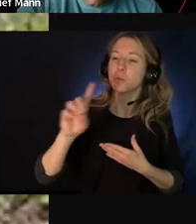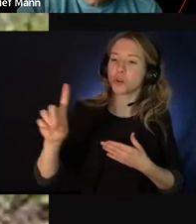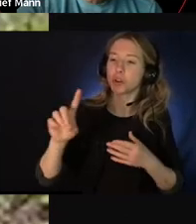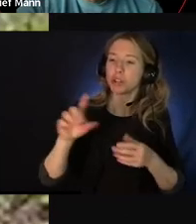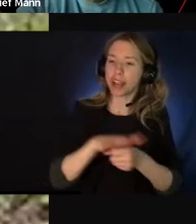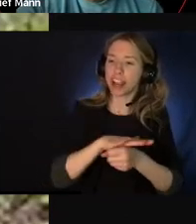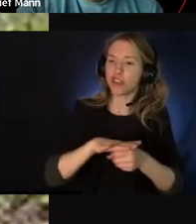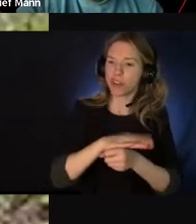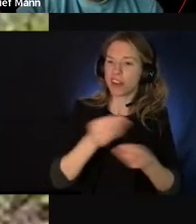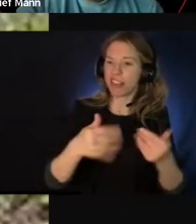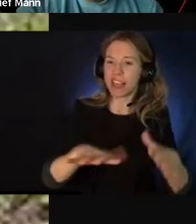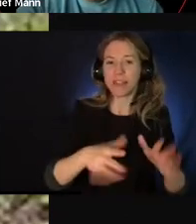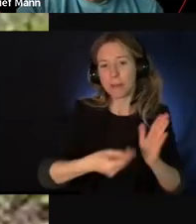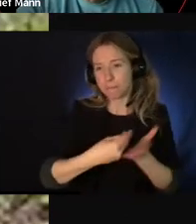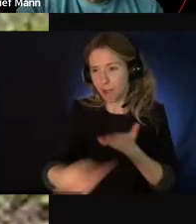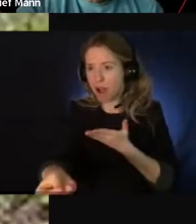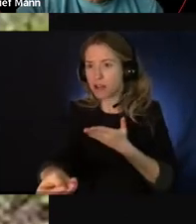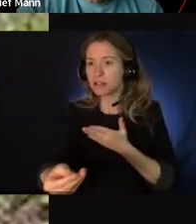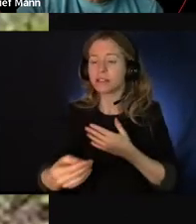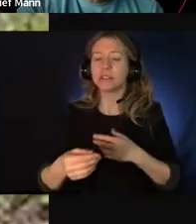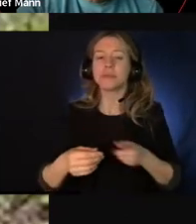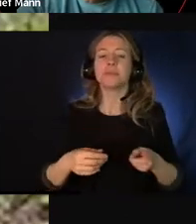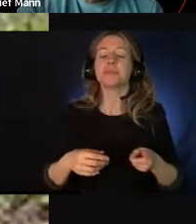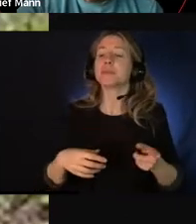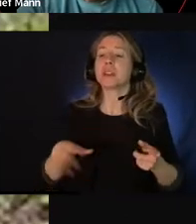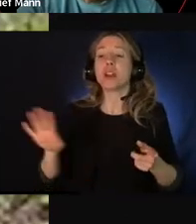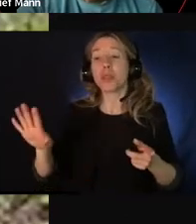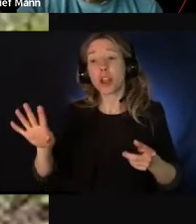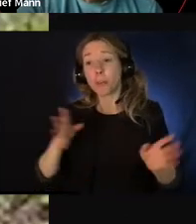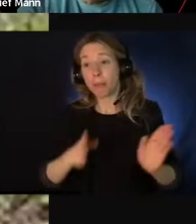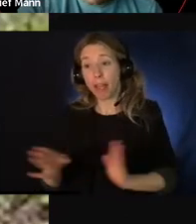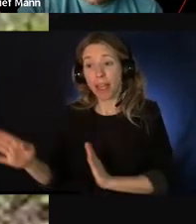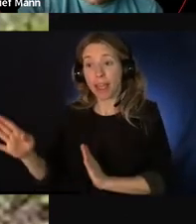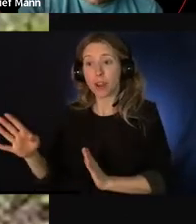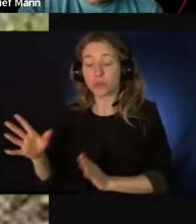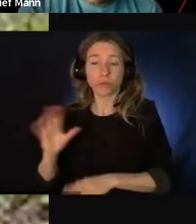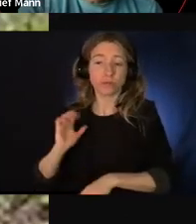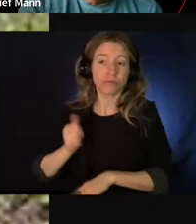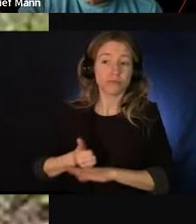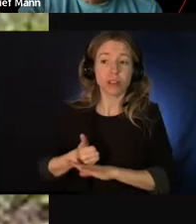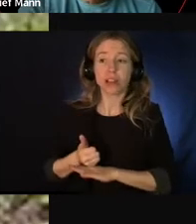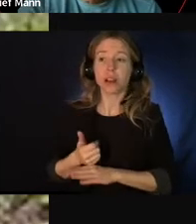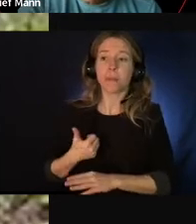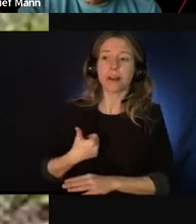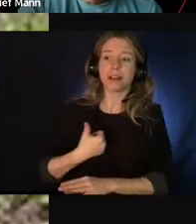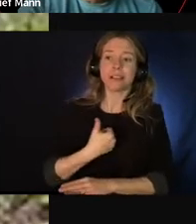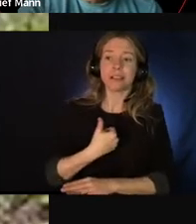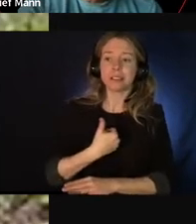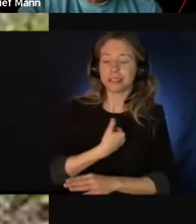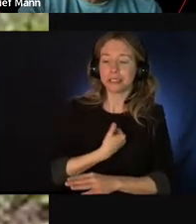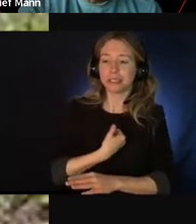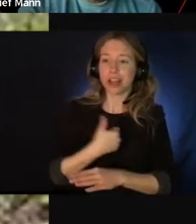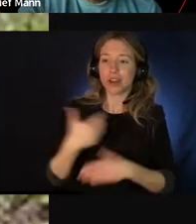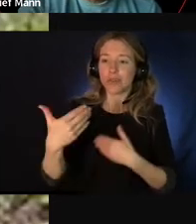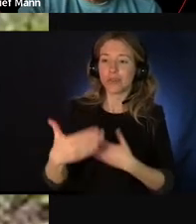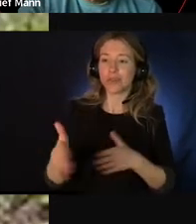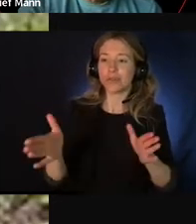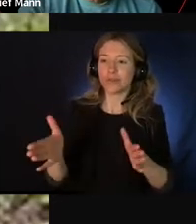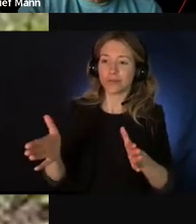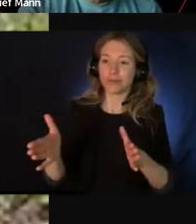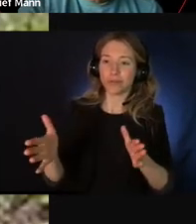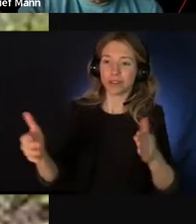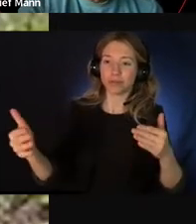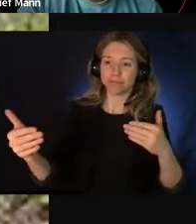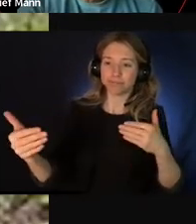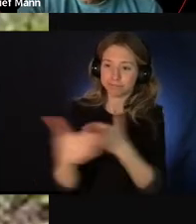New Jersey, was to create a $50 million self-contained executive housing community and remove